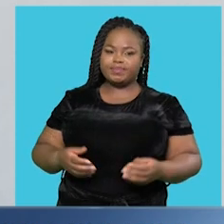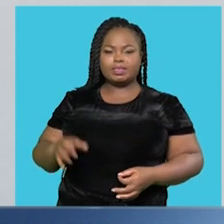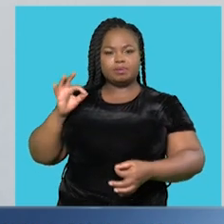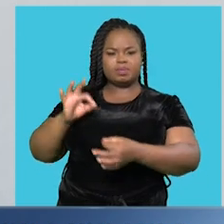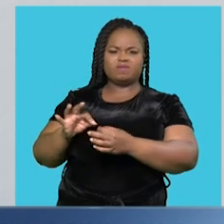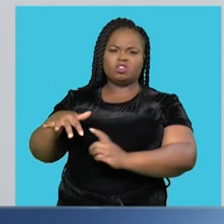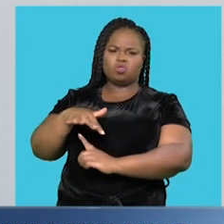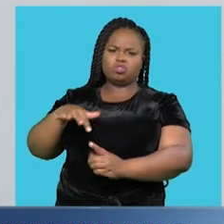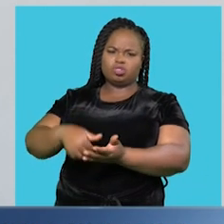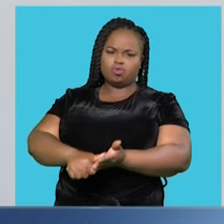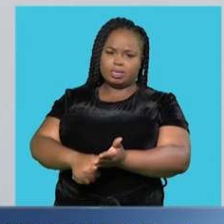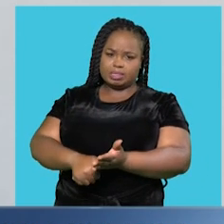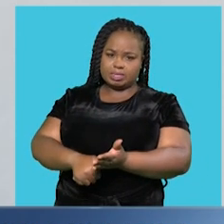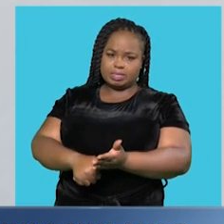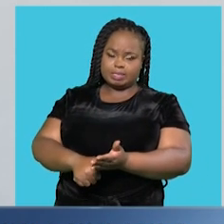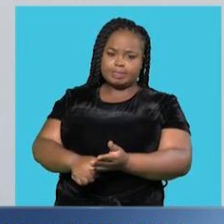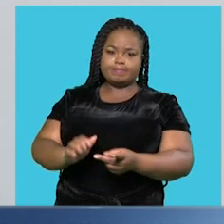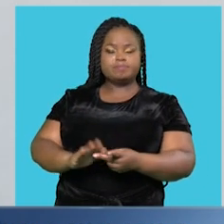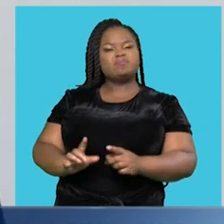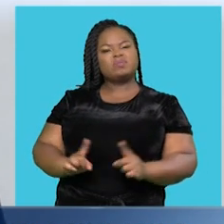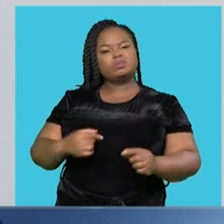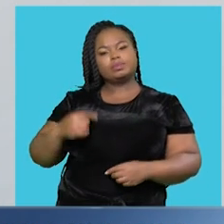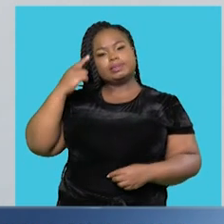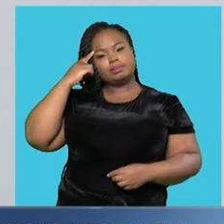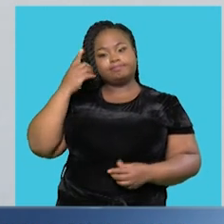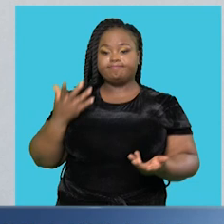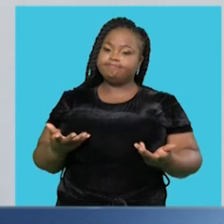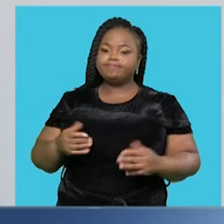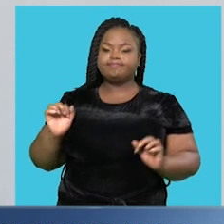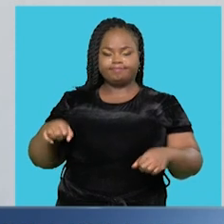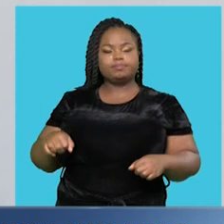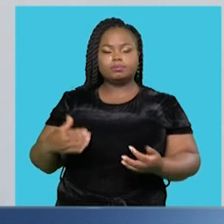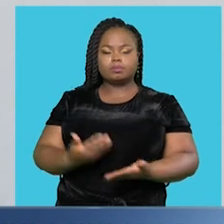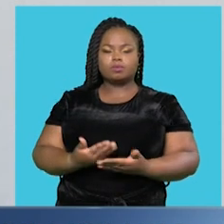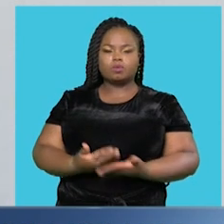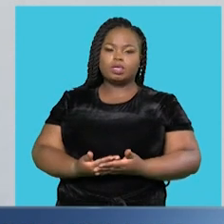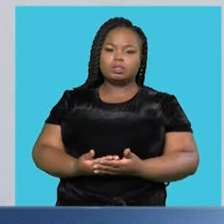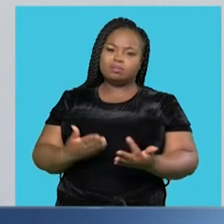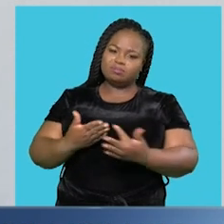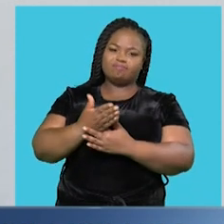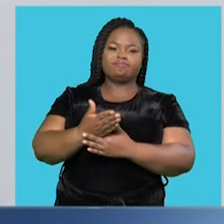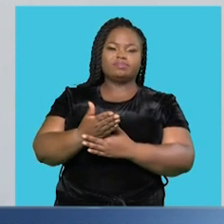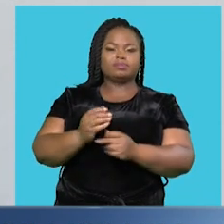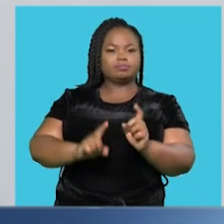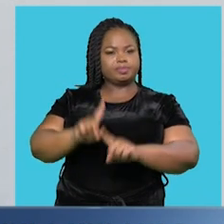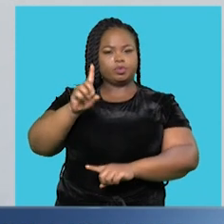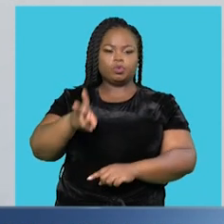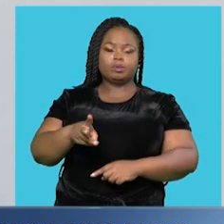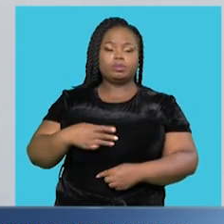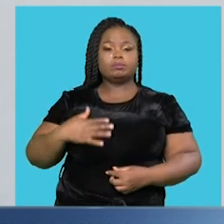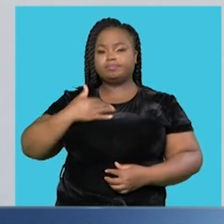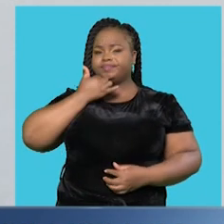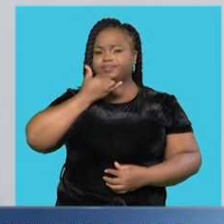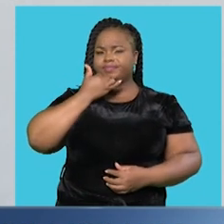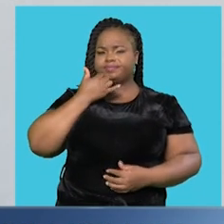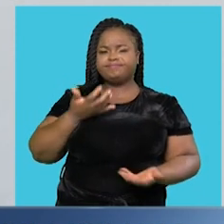particularly conditional grants, but we think that's a matter where we will break new ground. We're very much pleased that even